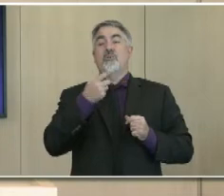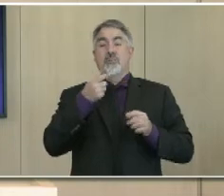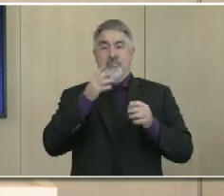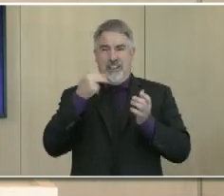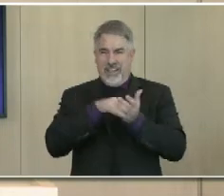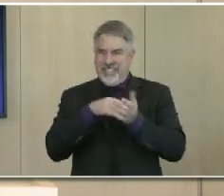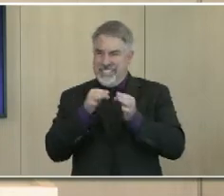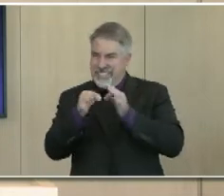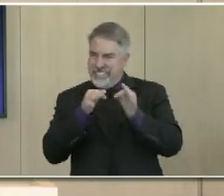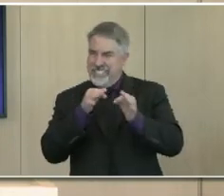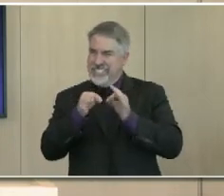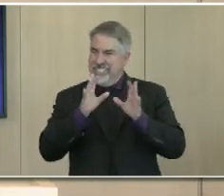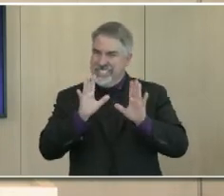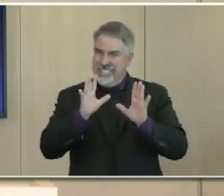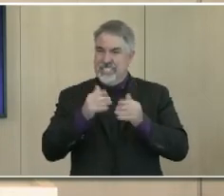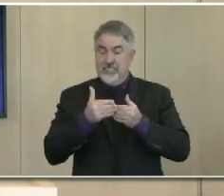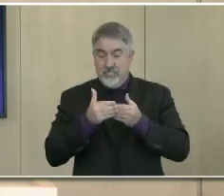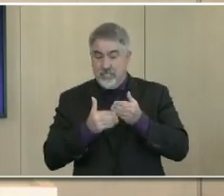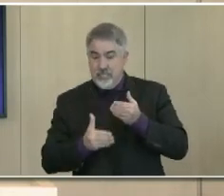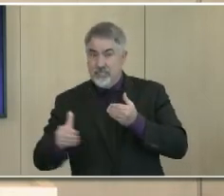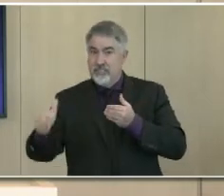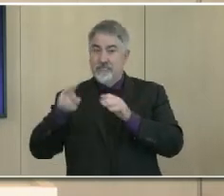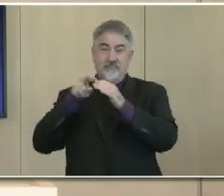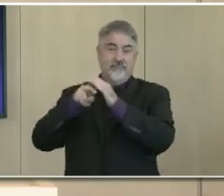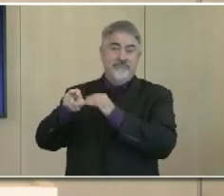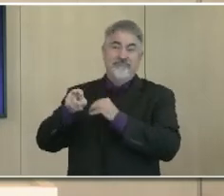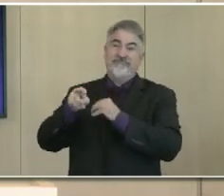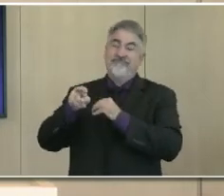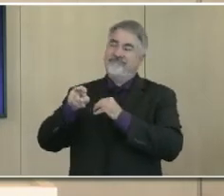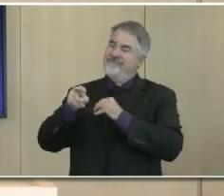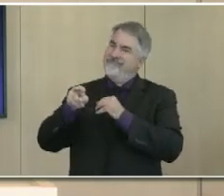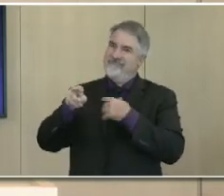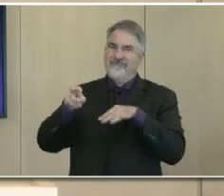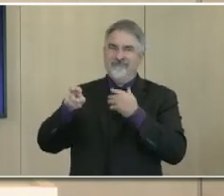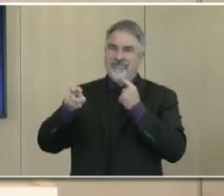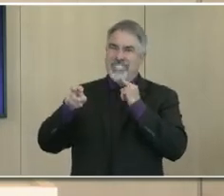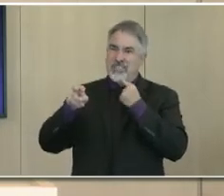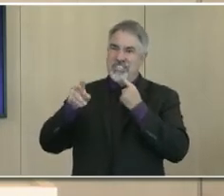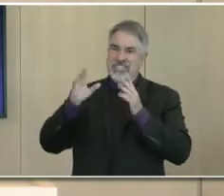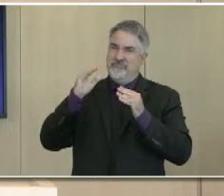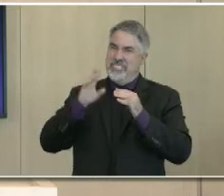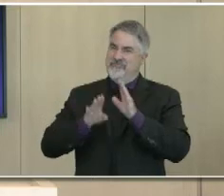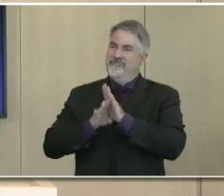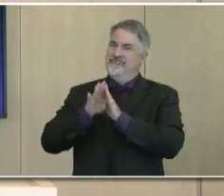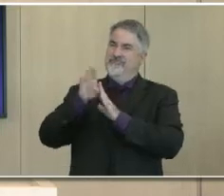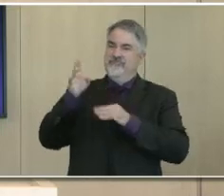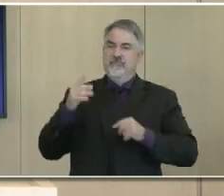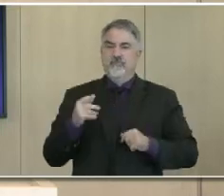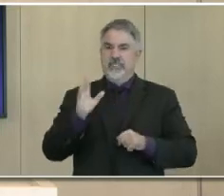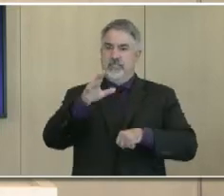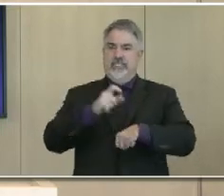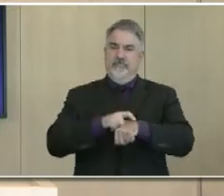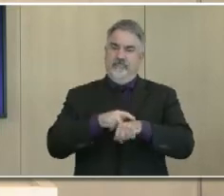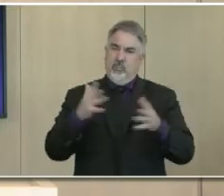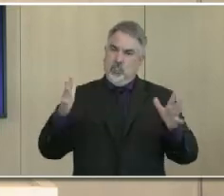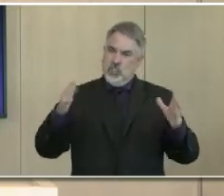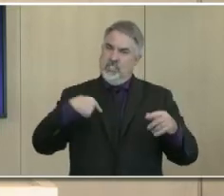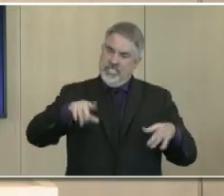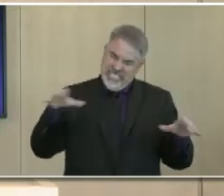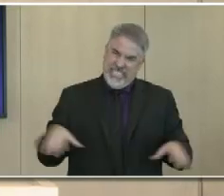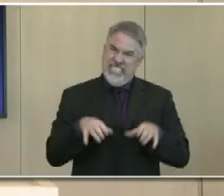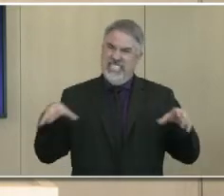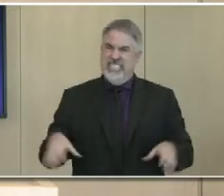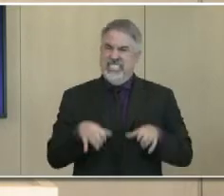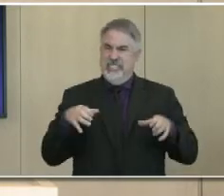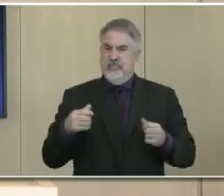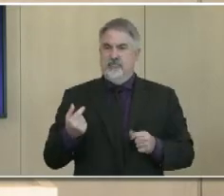ahead, the seriousness of the challenge we face, but most importantly should serve as a call to action, a renewed focus and a